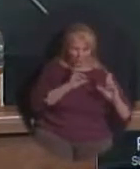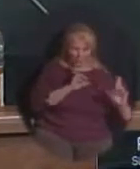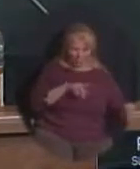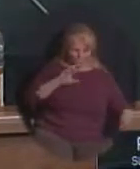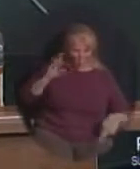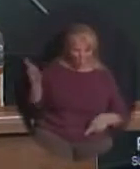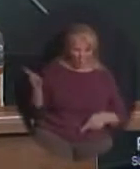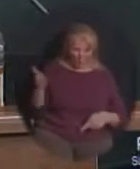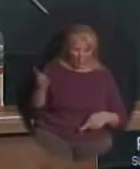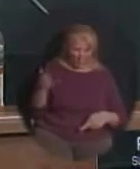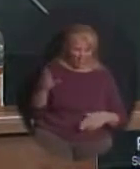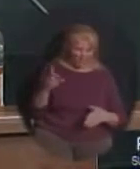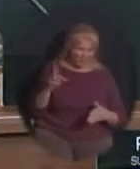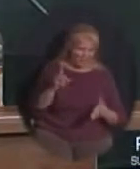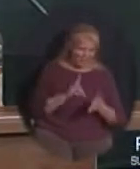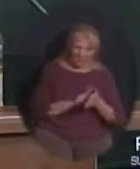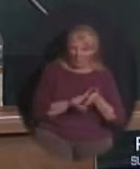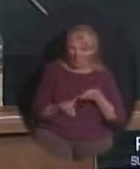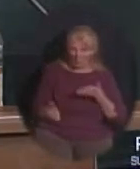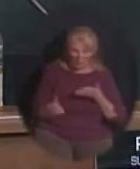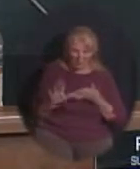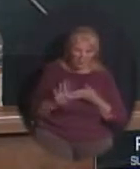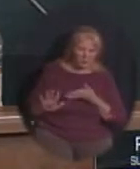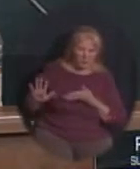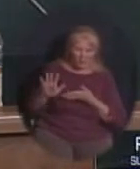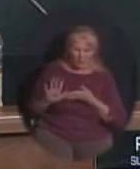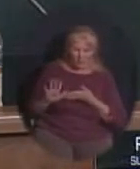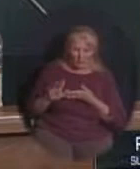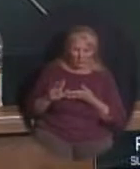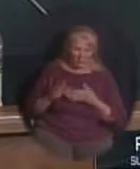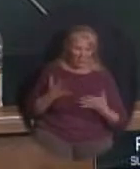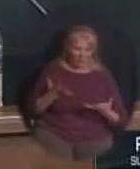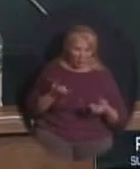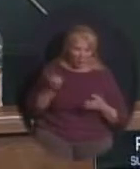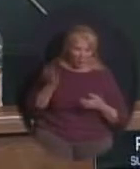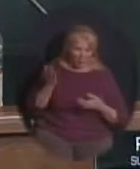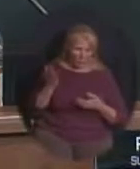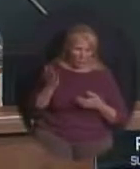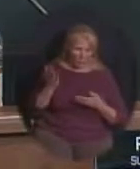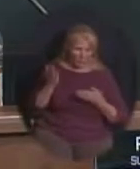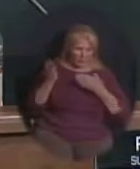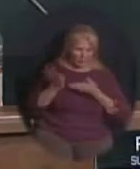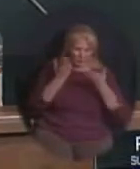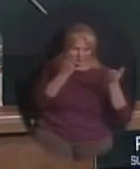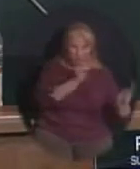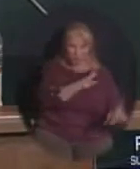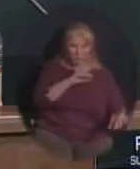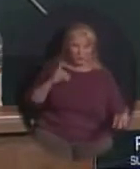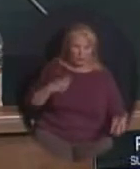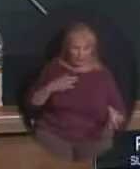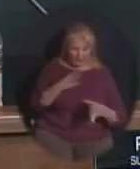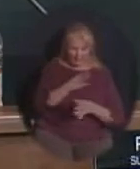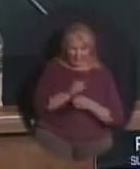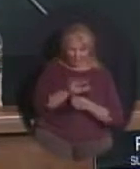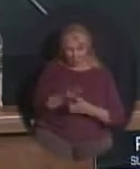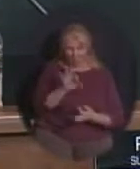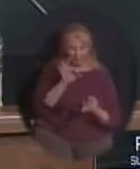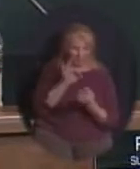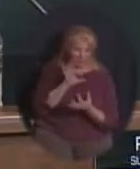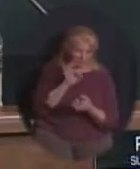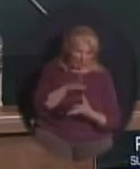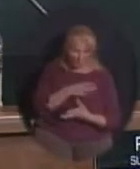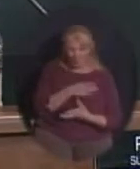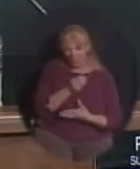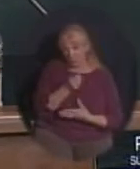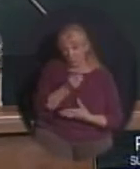so, and I would like to then present that to the board, get your input and feedback on that, and see if I've addressed all of your questions, and then we'll have